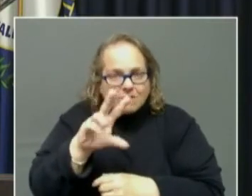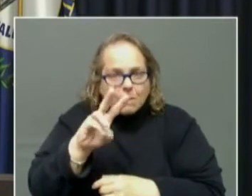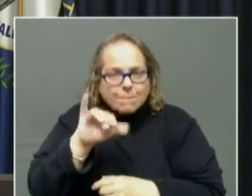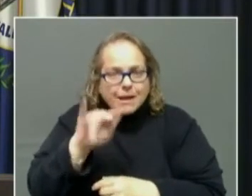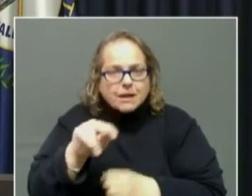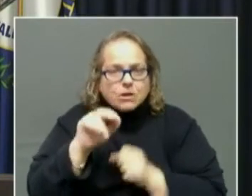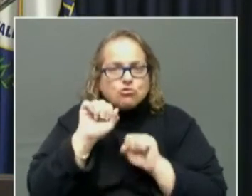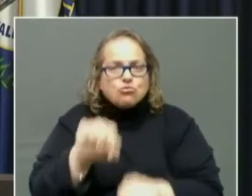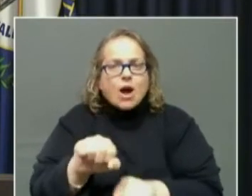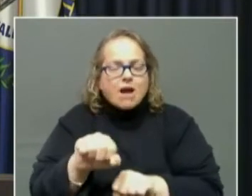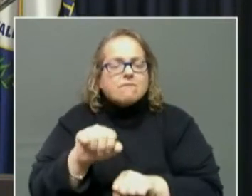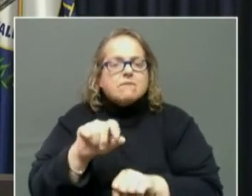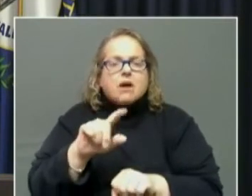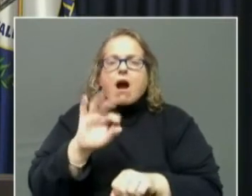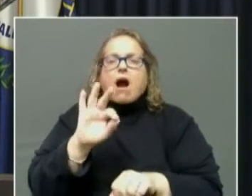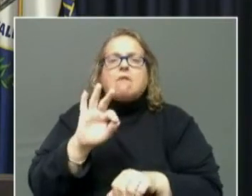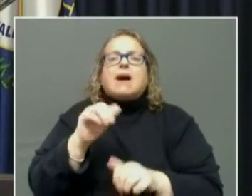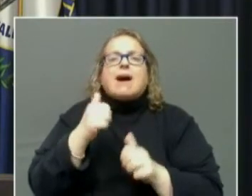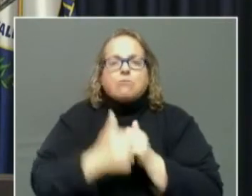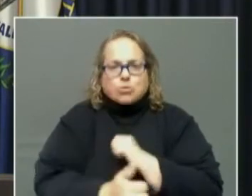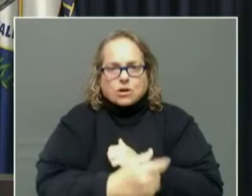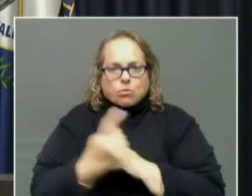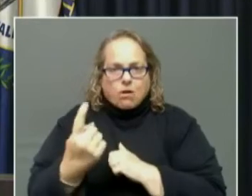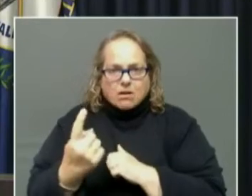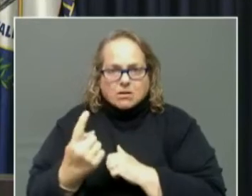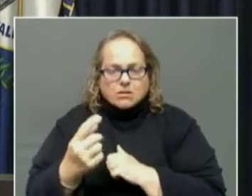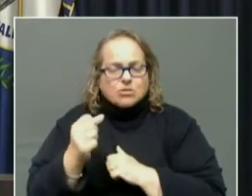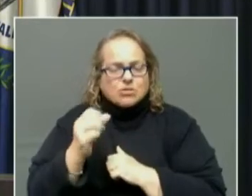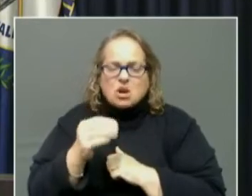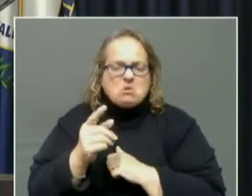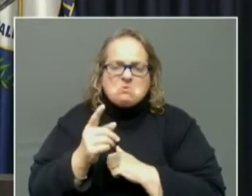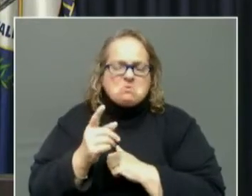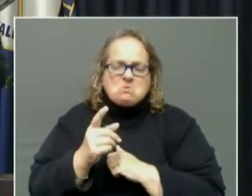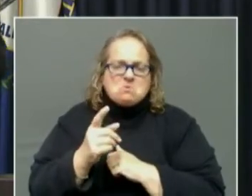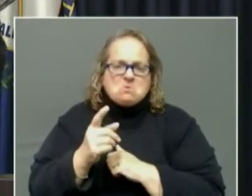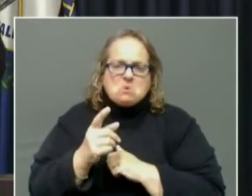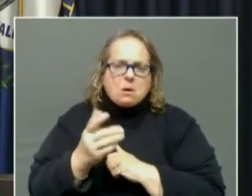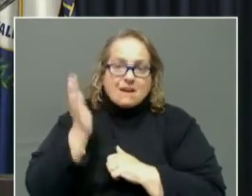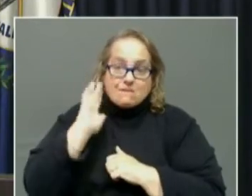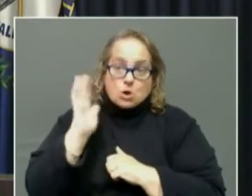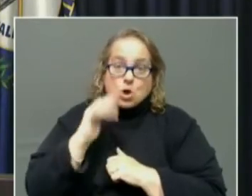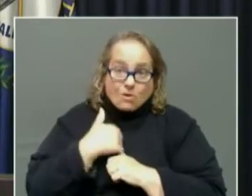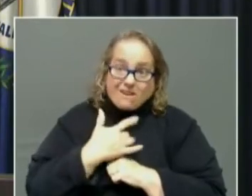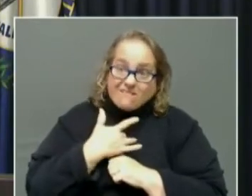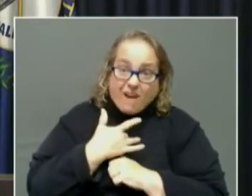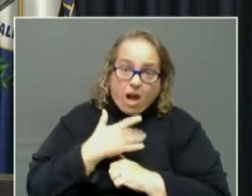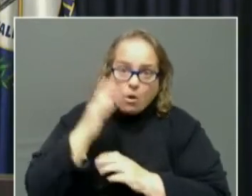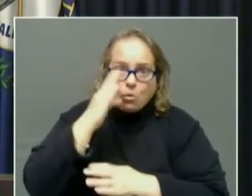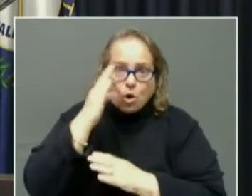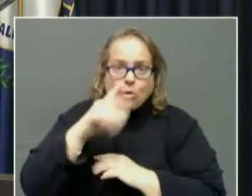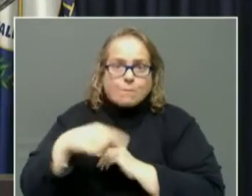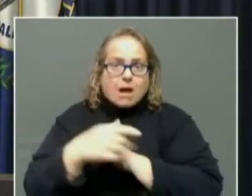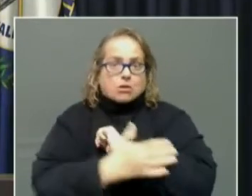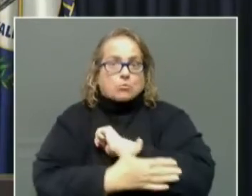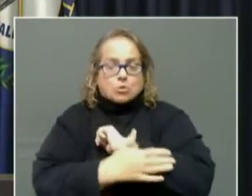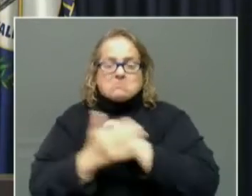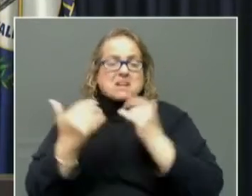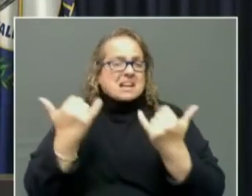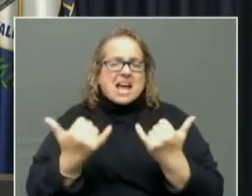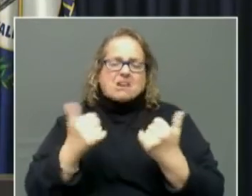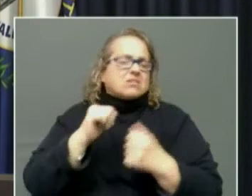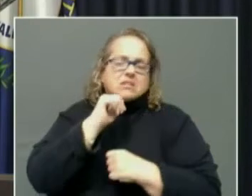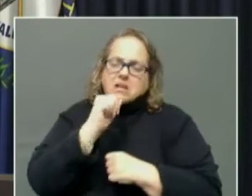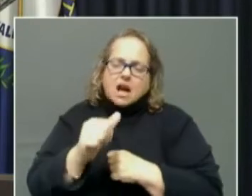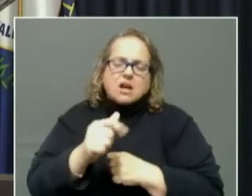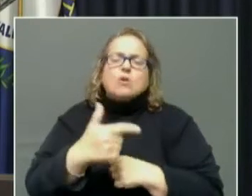just about everybody. So there is no longer a overall access issue, but there are